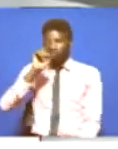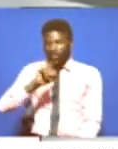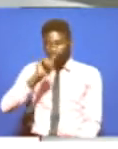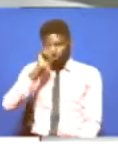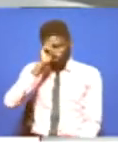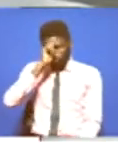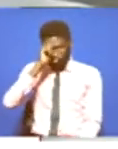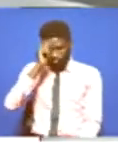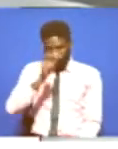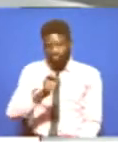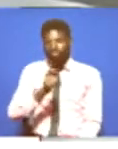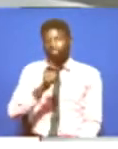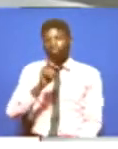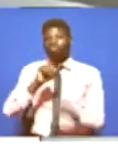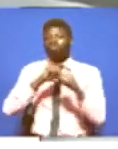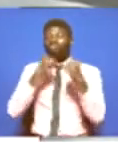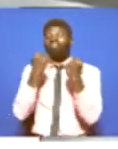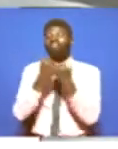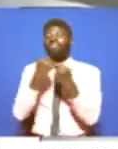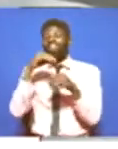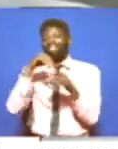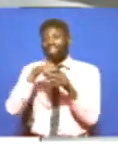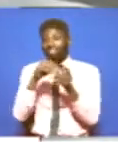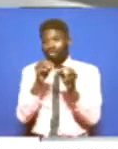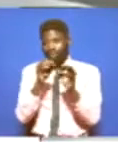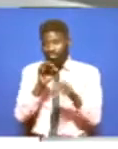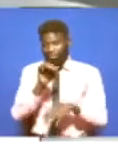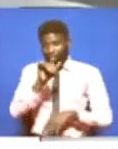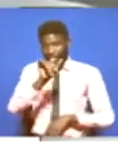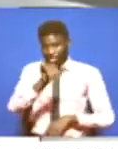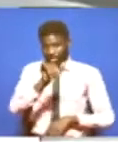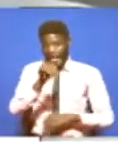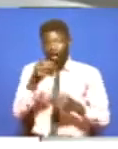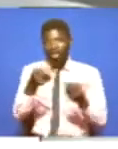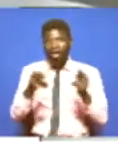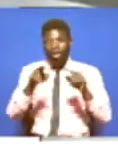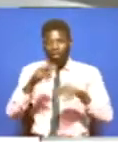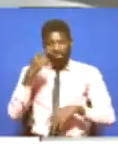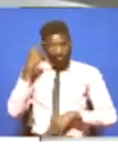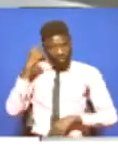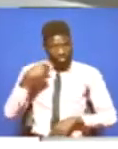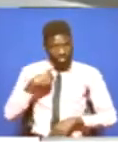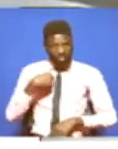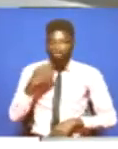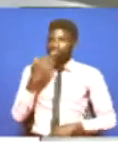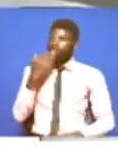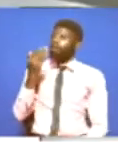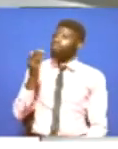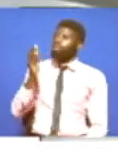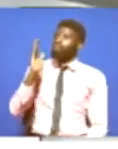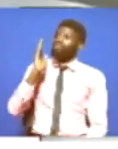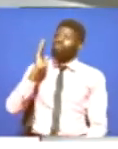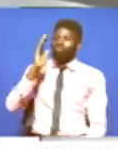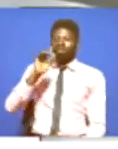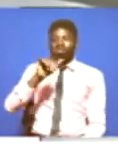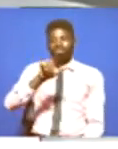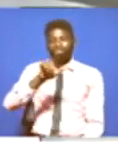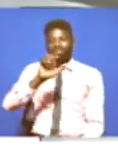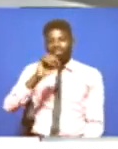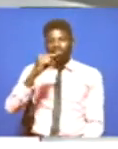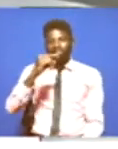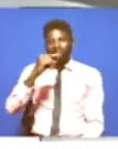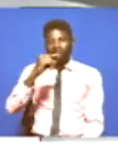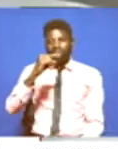well in society. If that happens to me, I will be thanking God, because legends are also